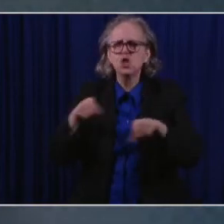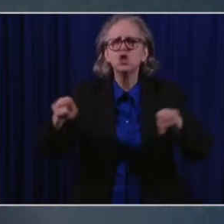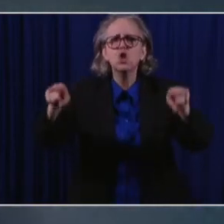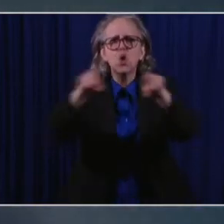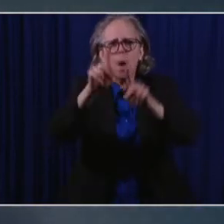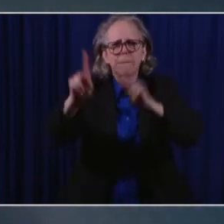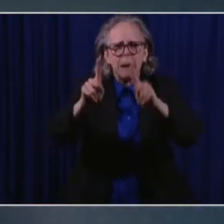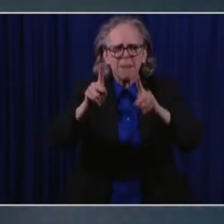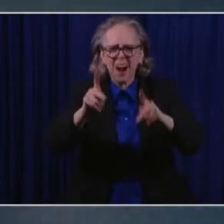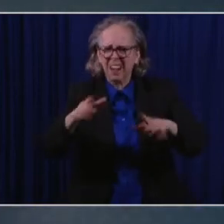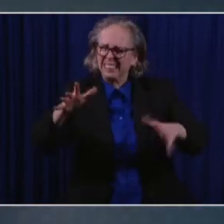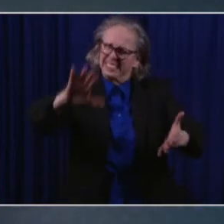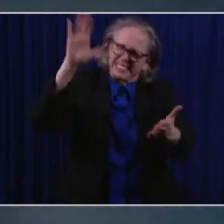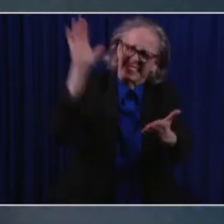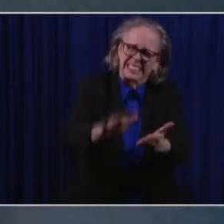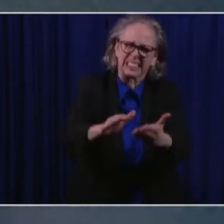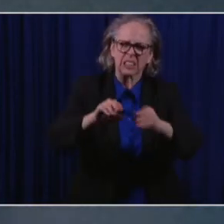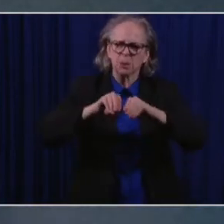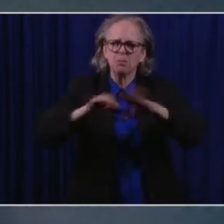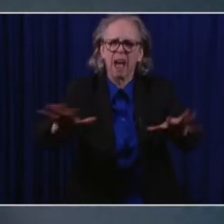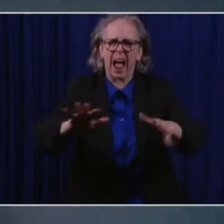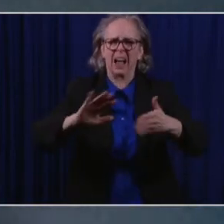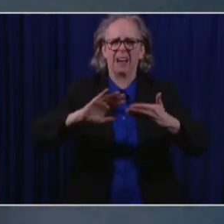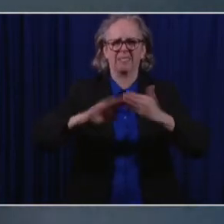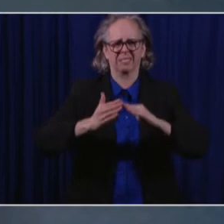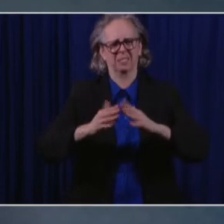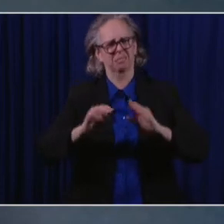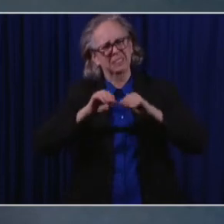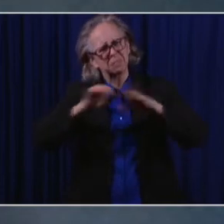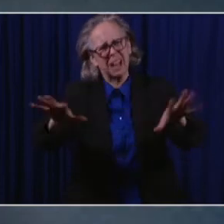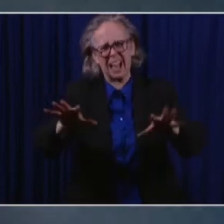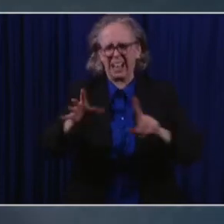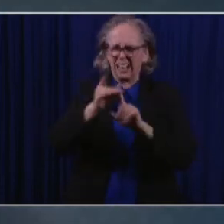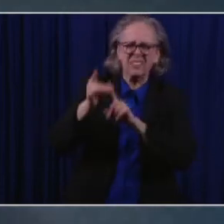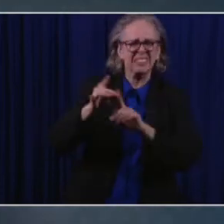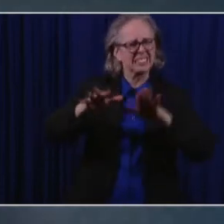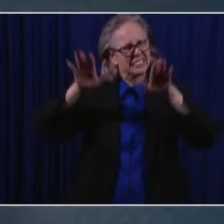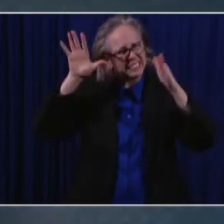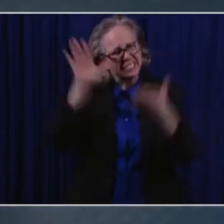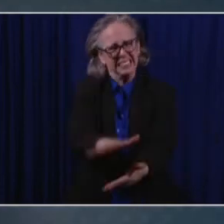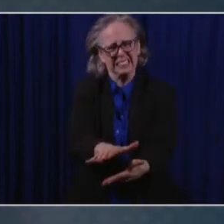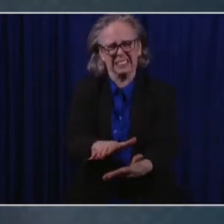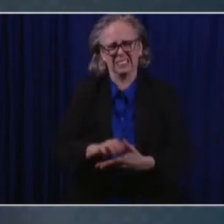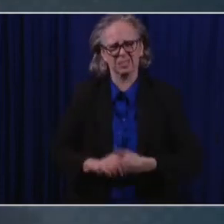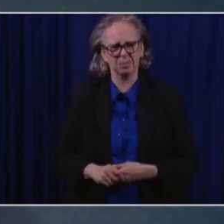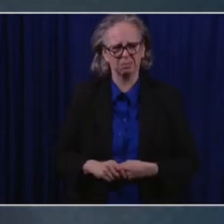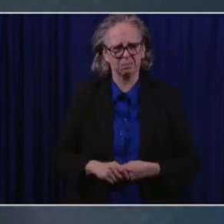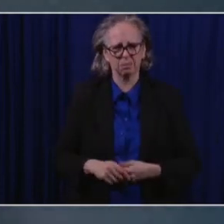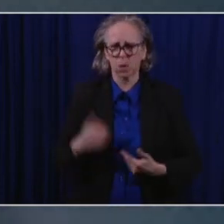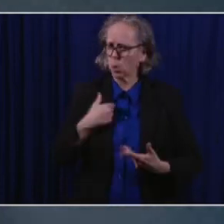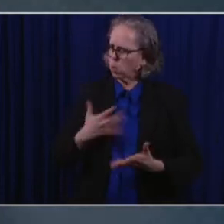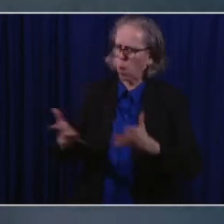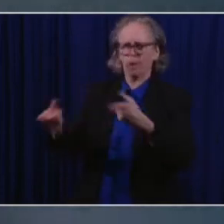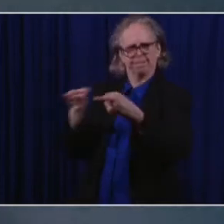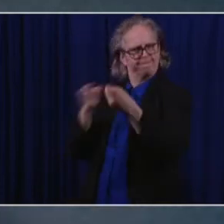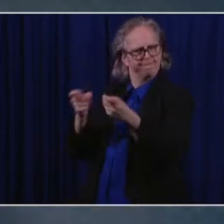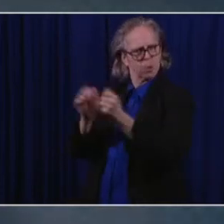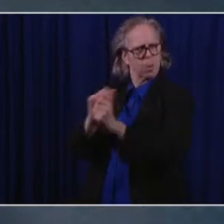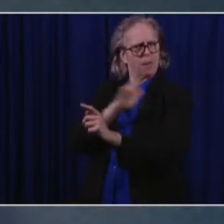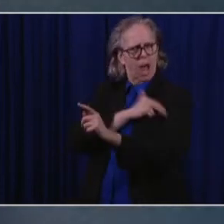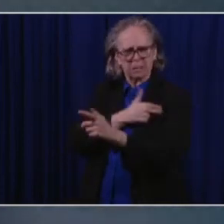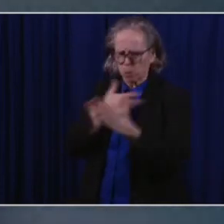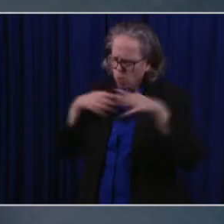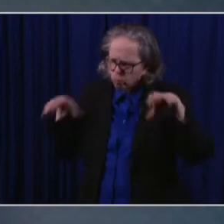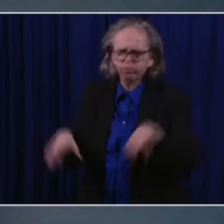load. So we will manage whatever's thrown at us to the best of our ability, but we need this load and this